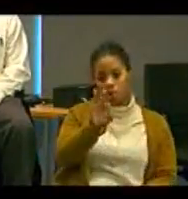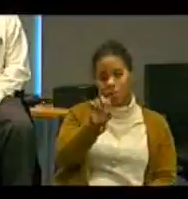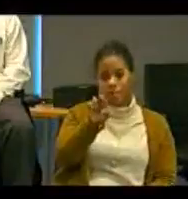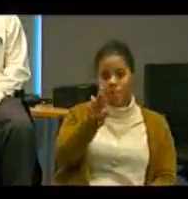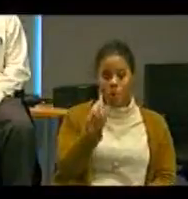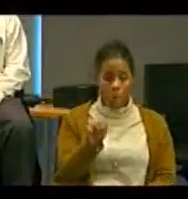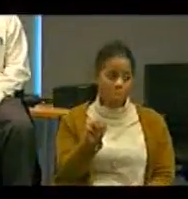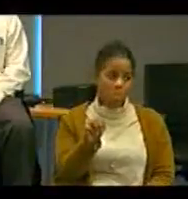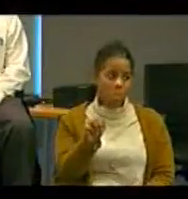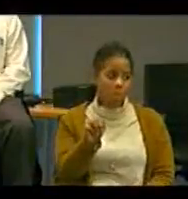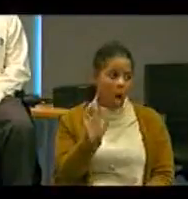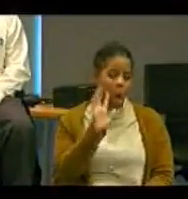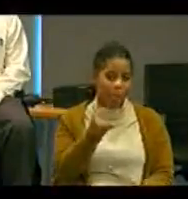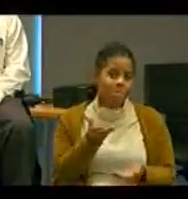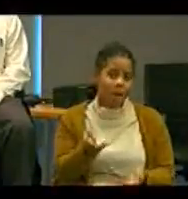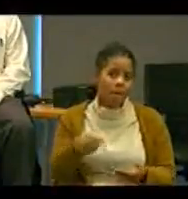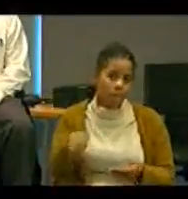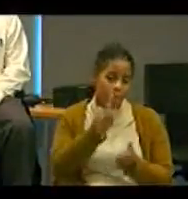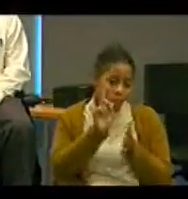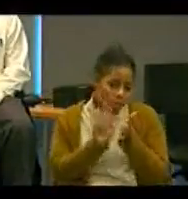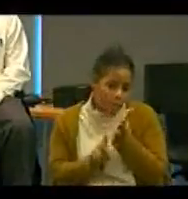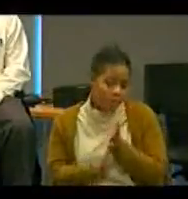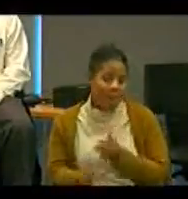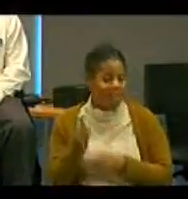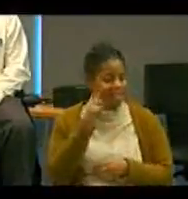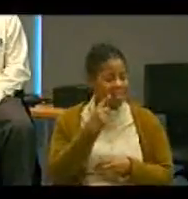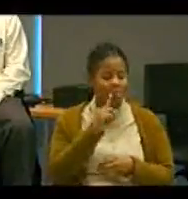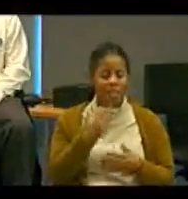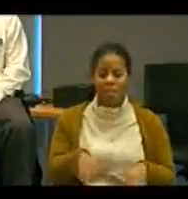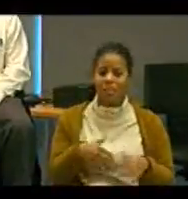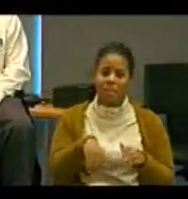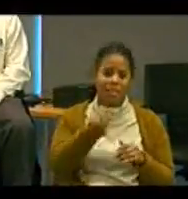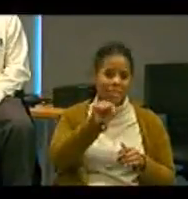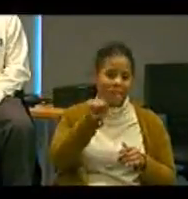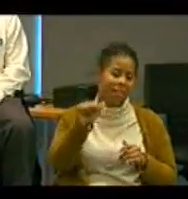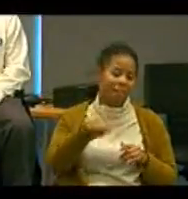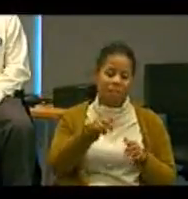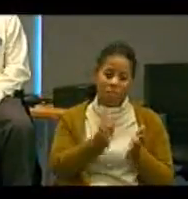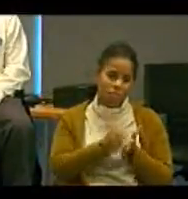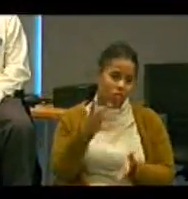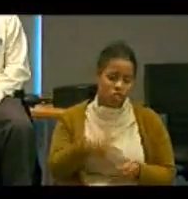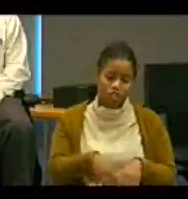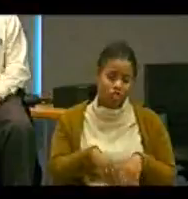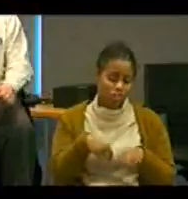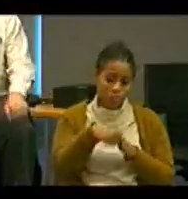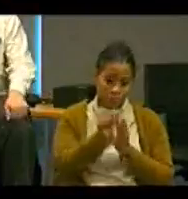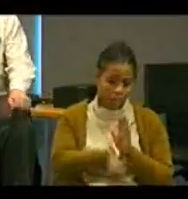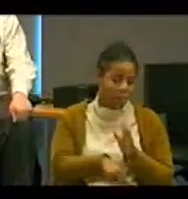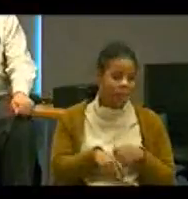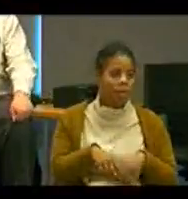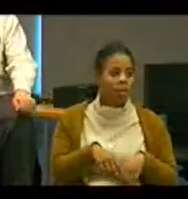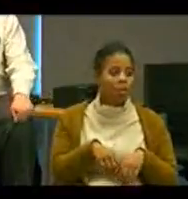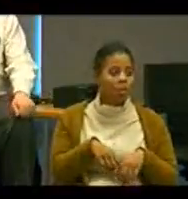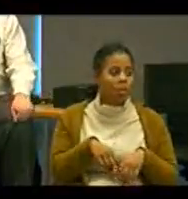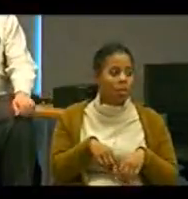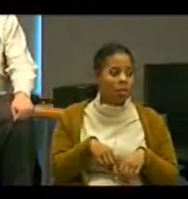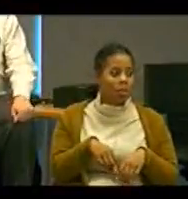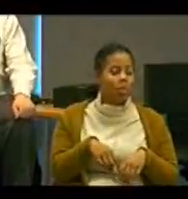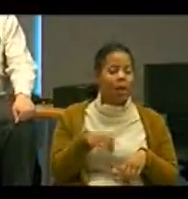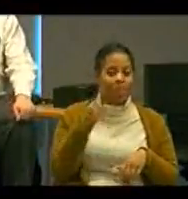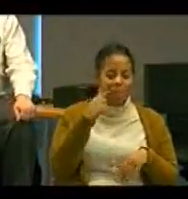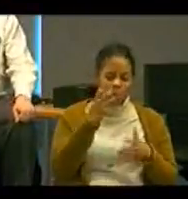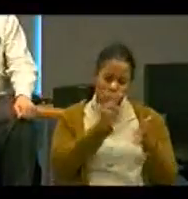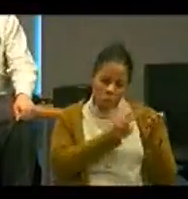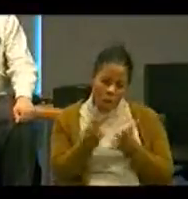are a rich data source. I looked before coming today to see how much of that is public, and not so much of it is